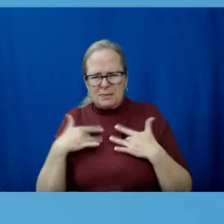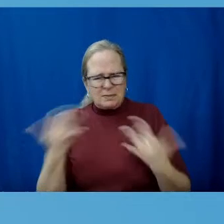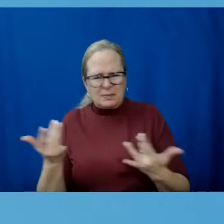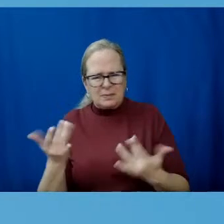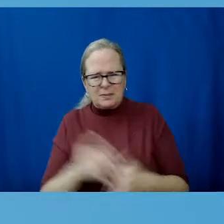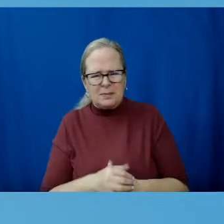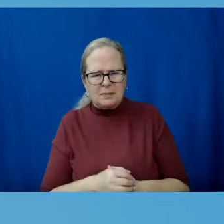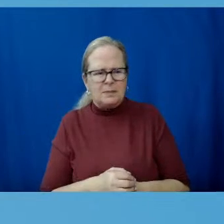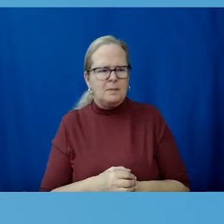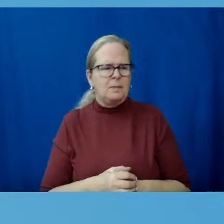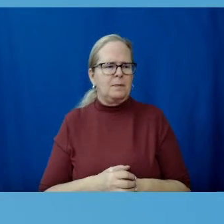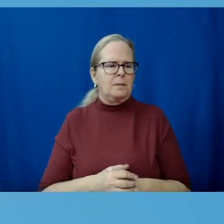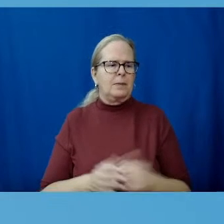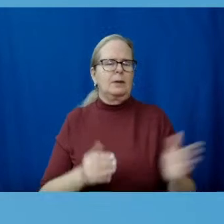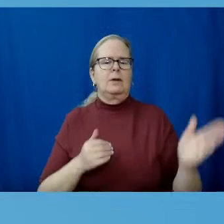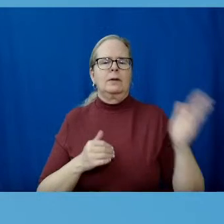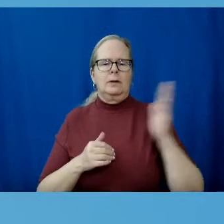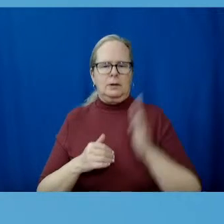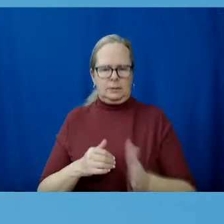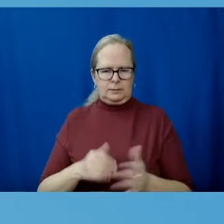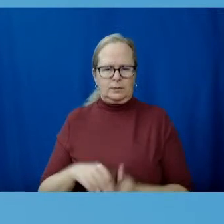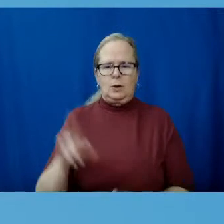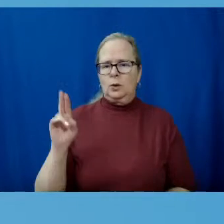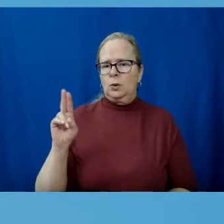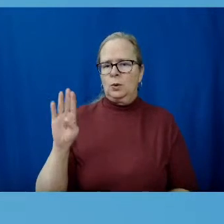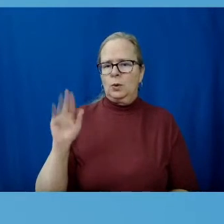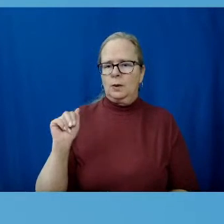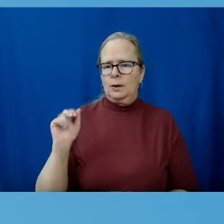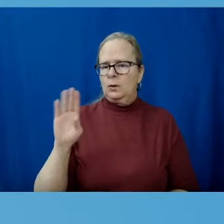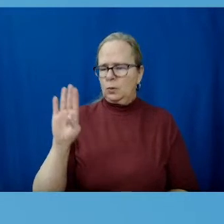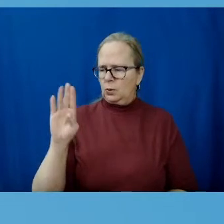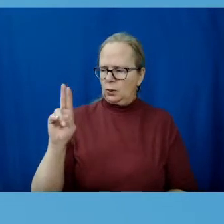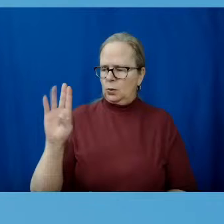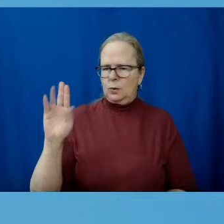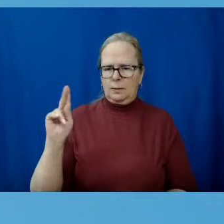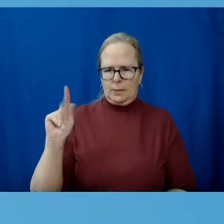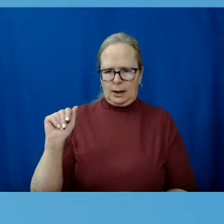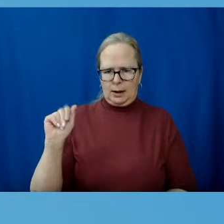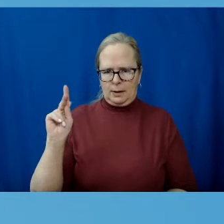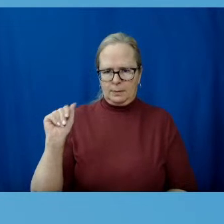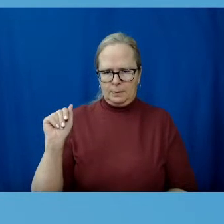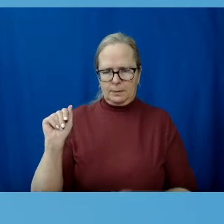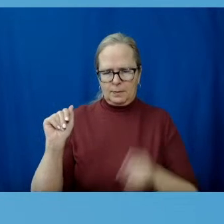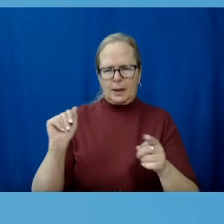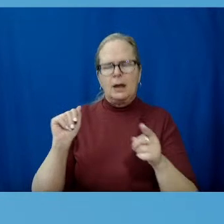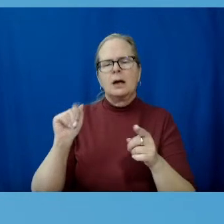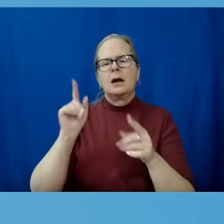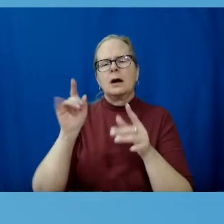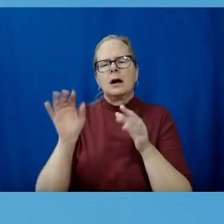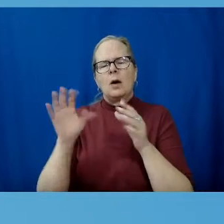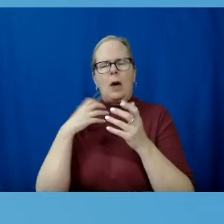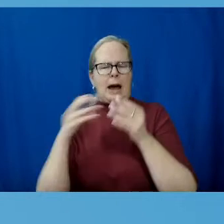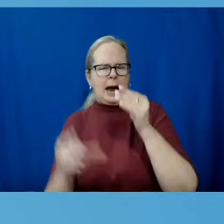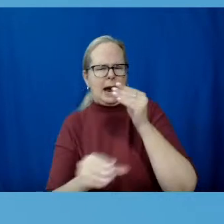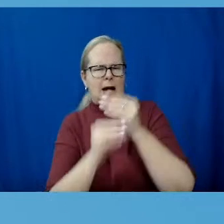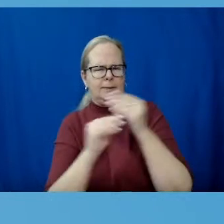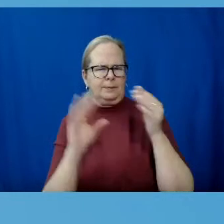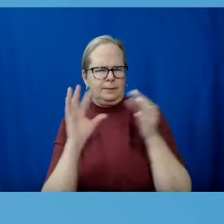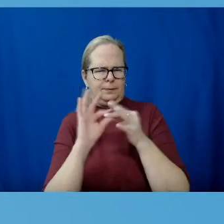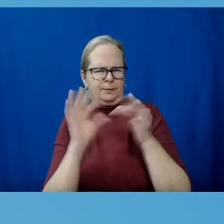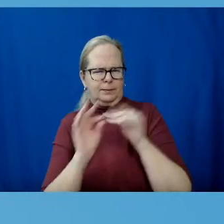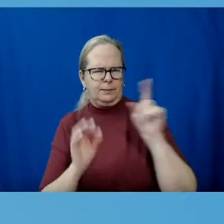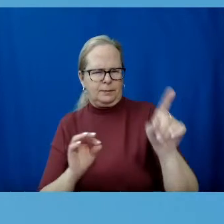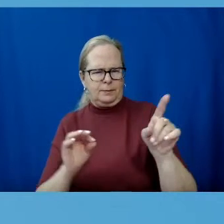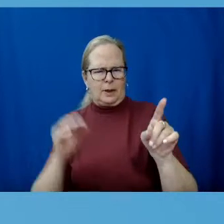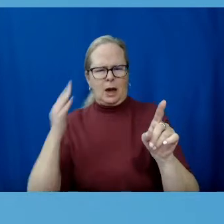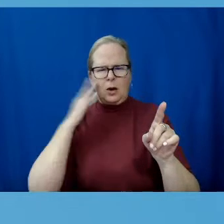at this point has been mentioned before by Duane and Graham about how he politicizes the